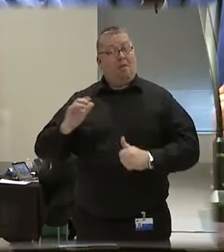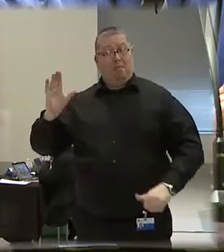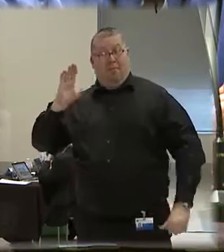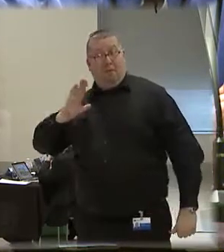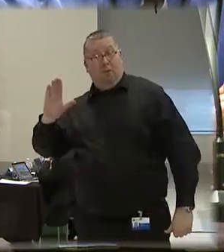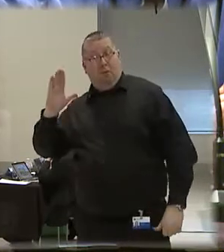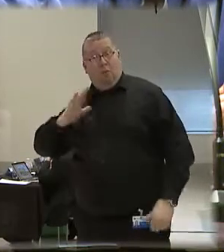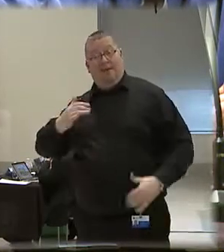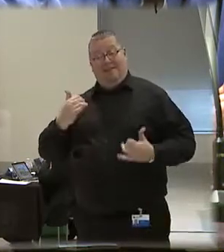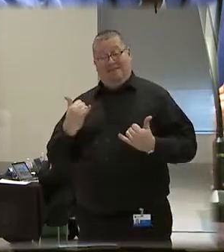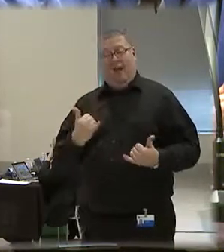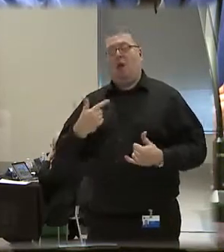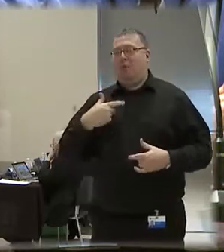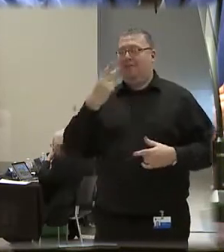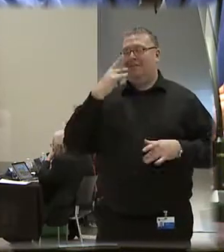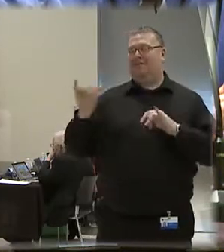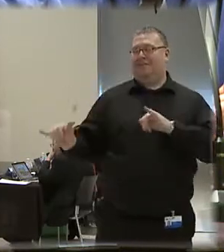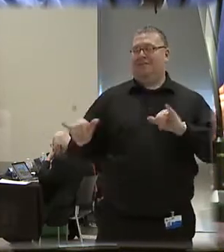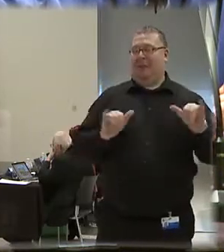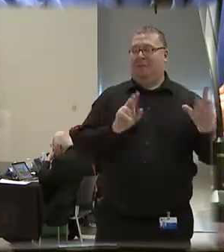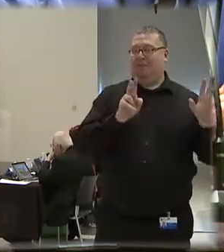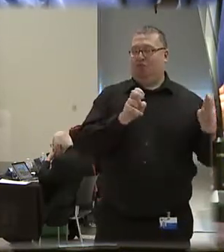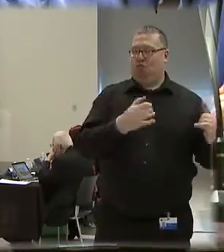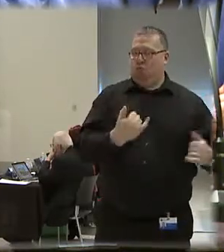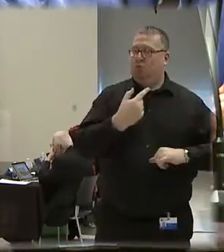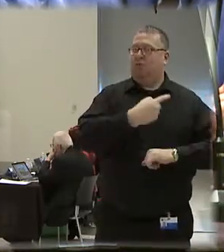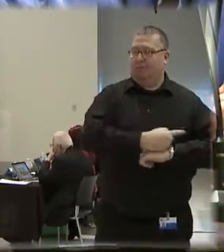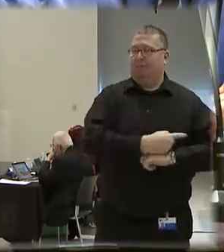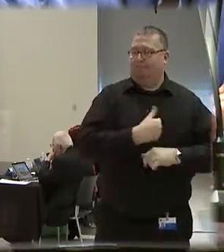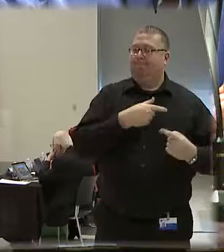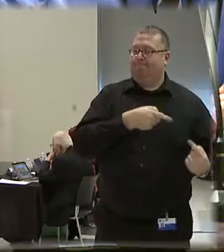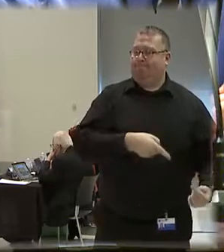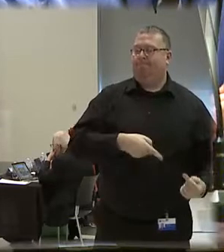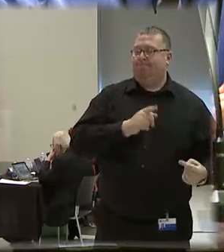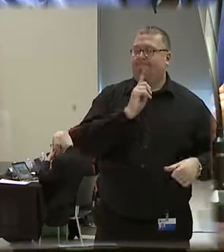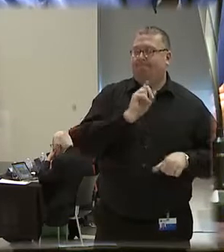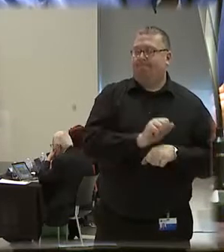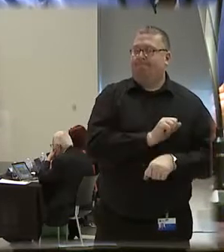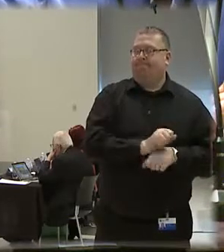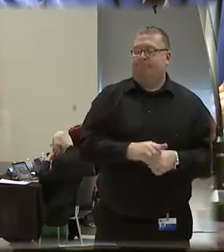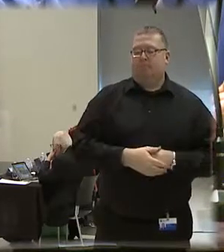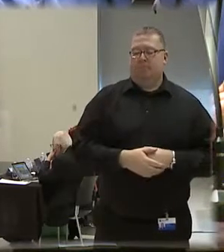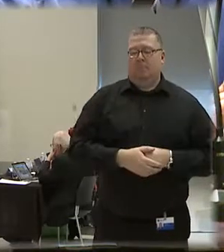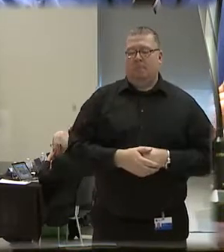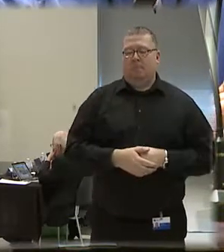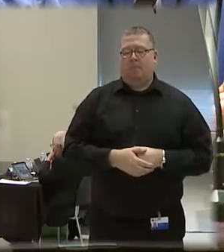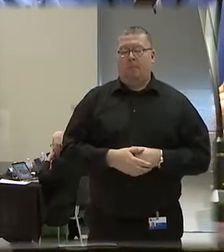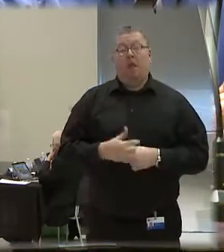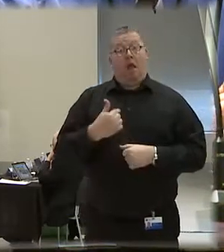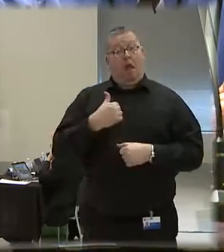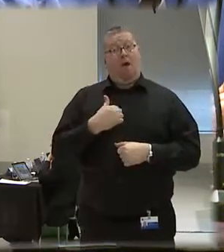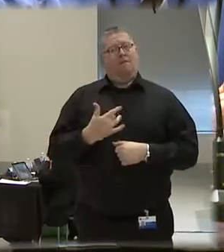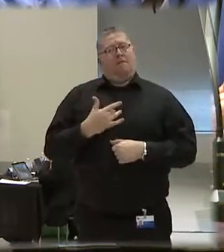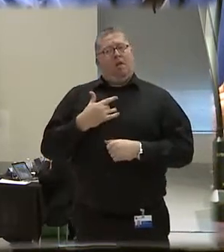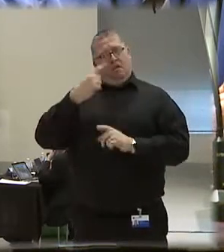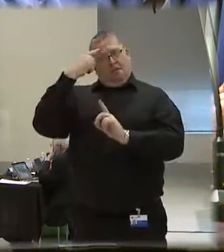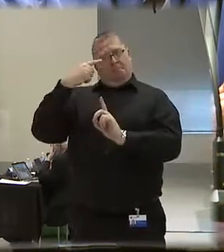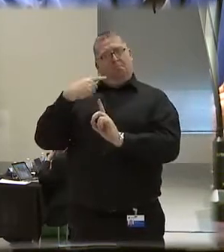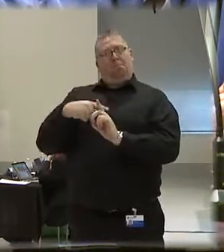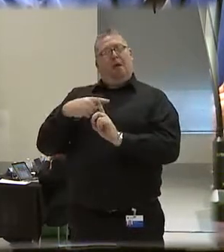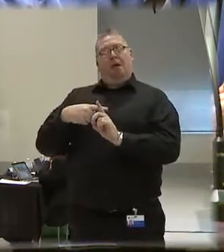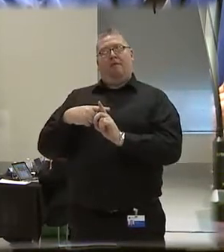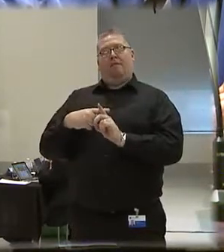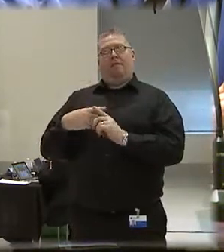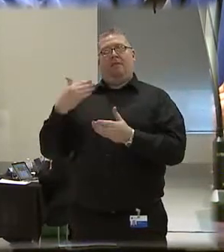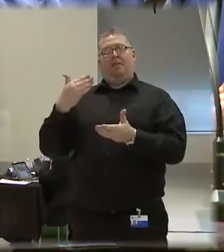we find ourselves still struggling with today. And I am very optimistic at the end of